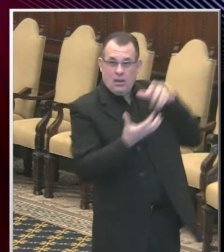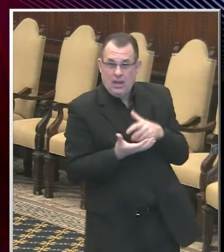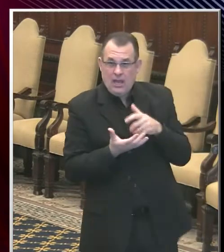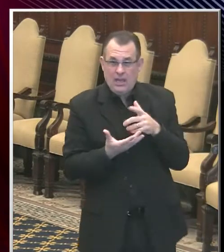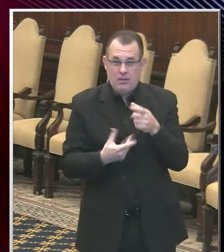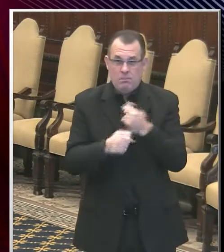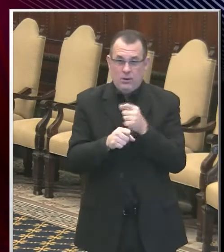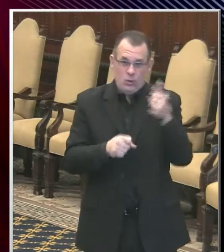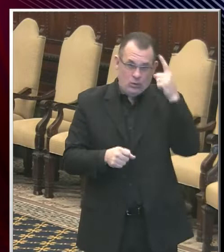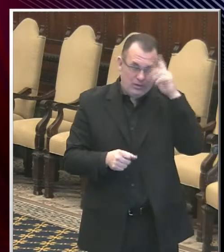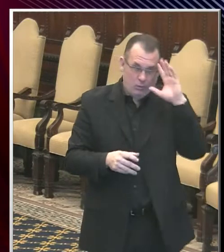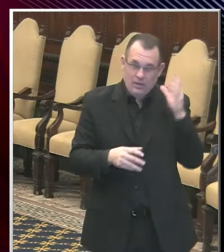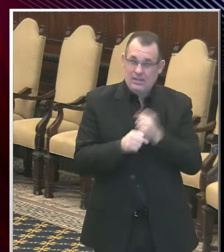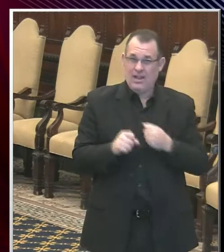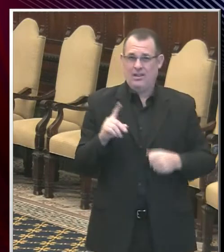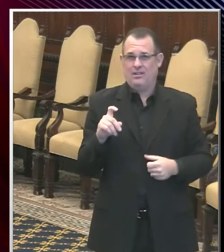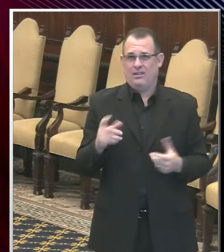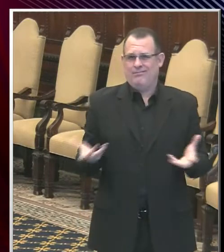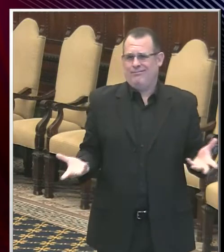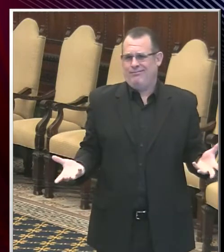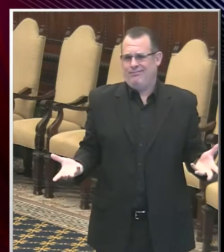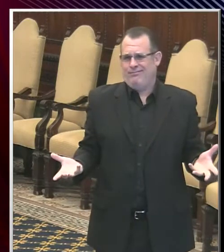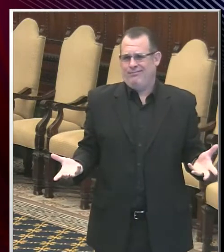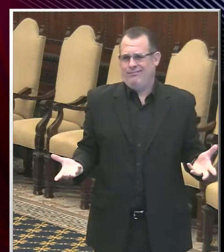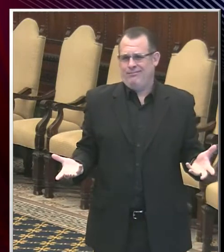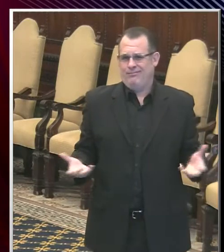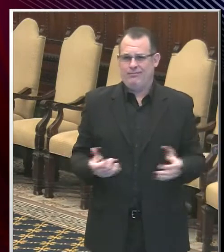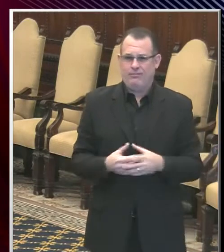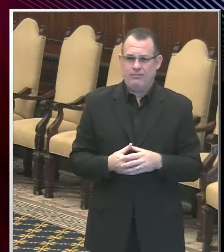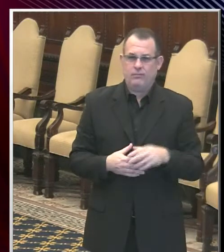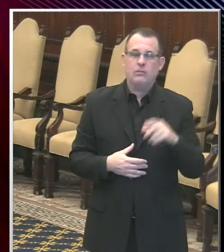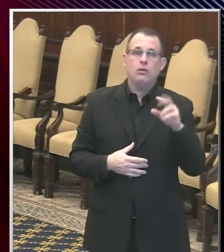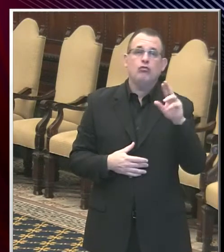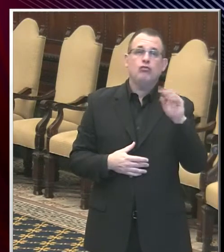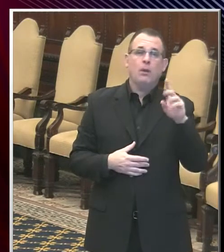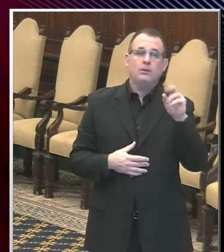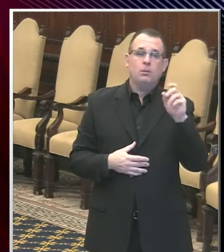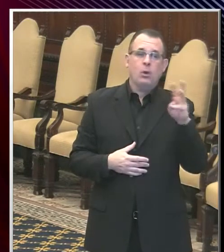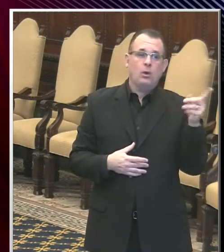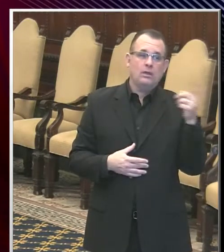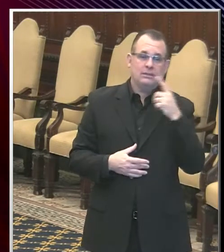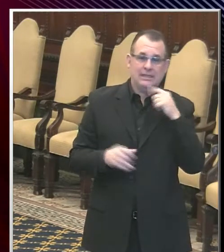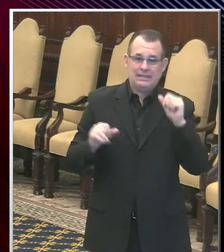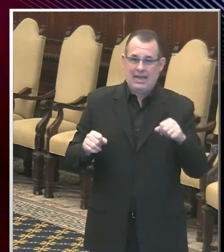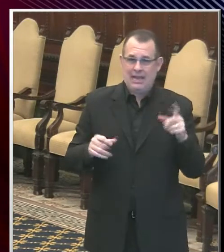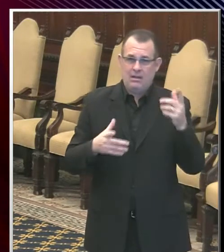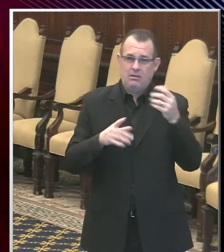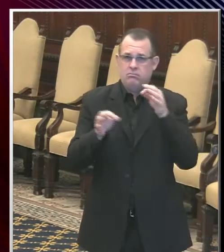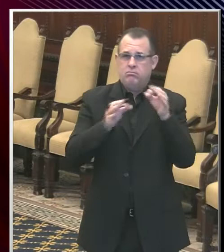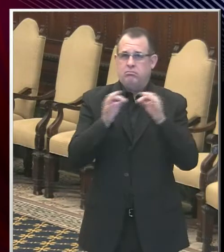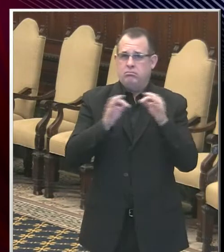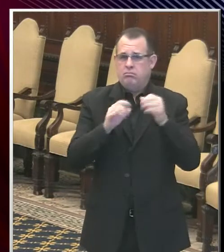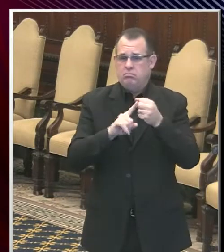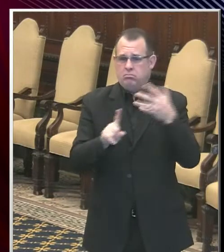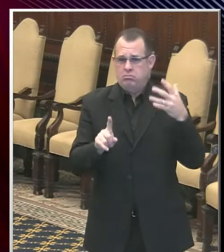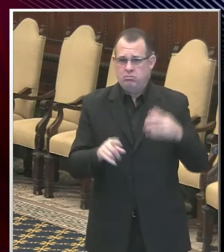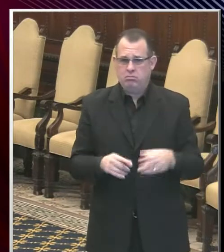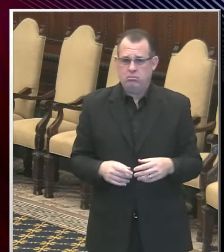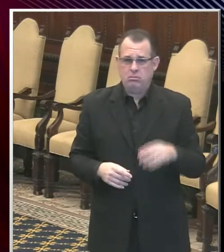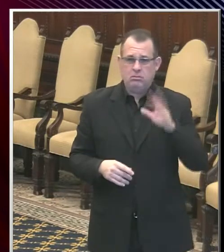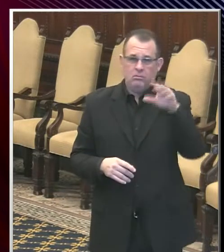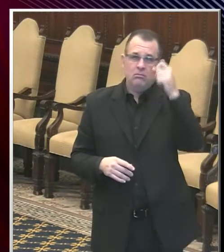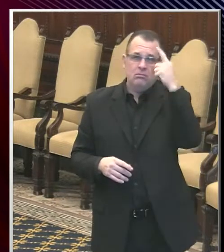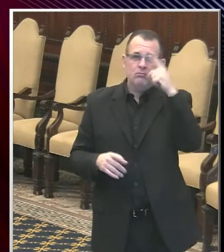Rob Dubois can expound on this, but this is stuff that's formula driven. We already received, I think, $276 million